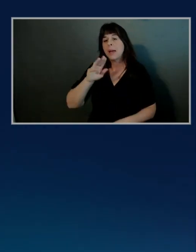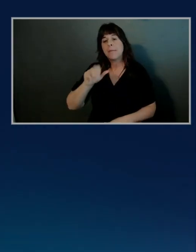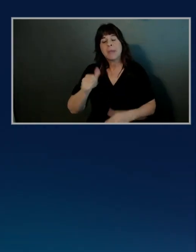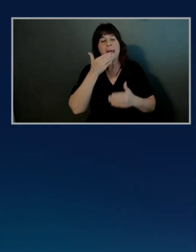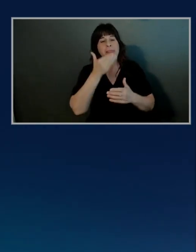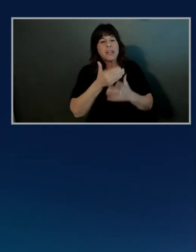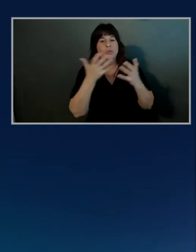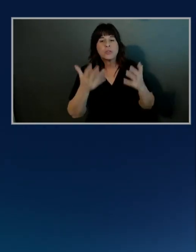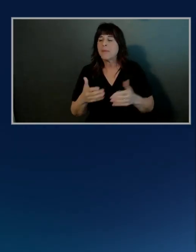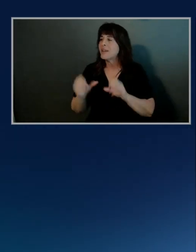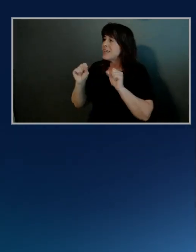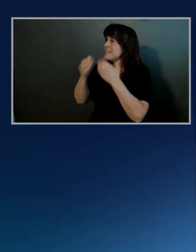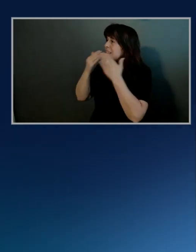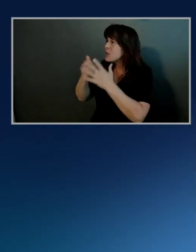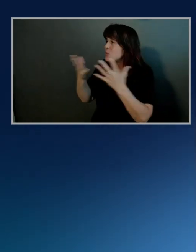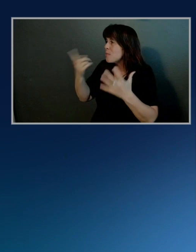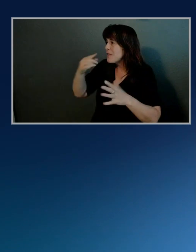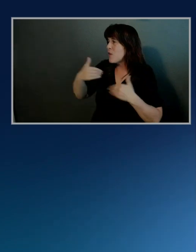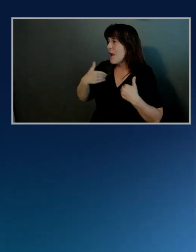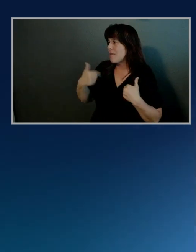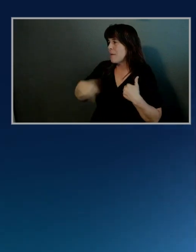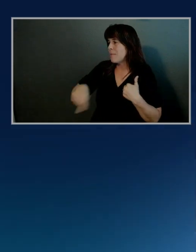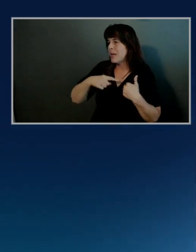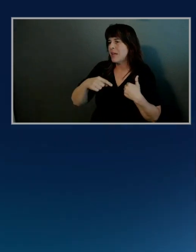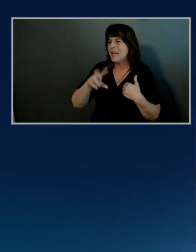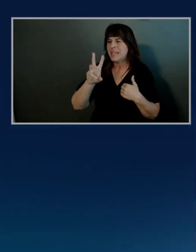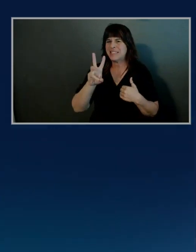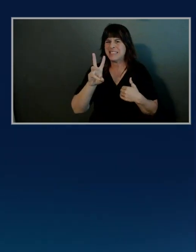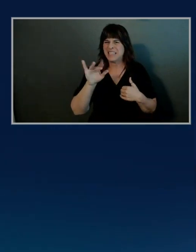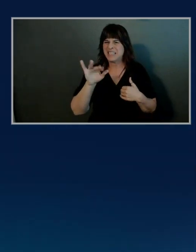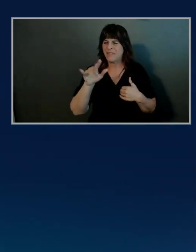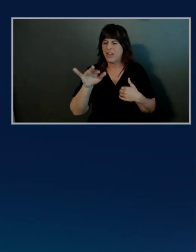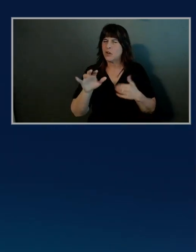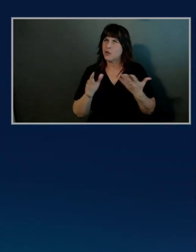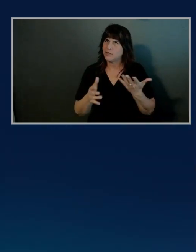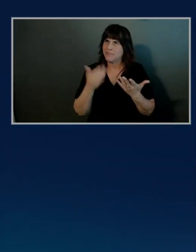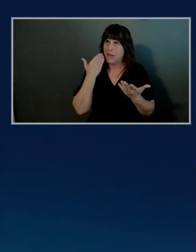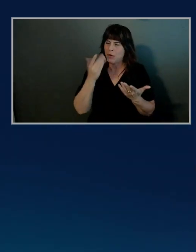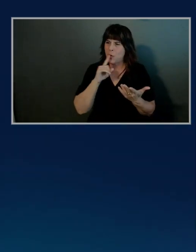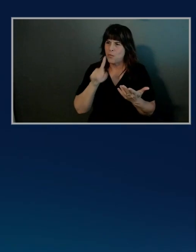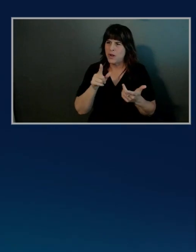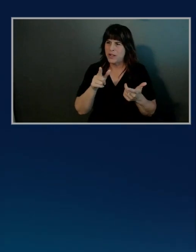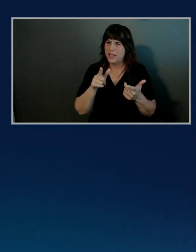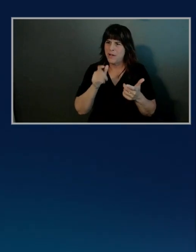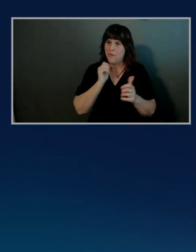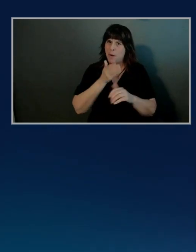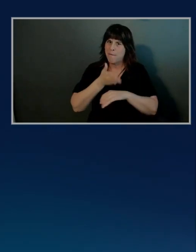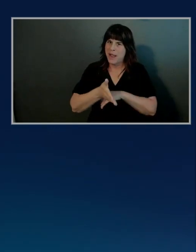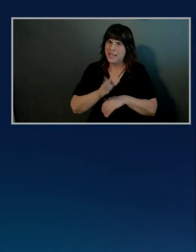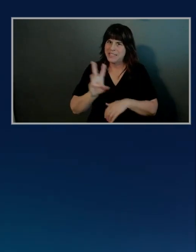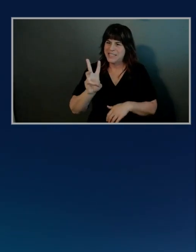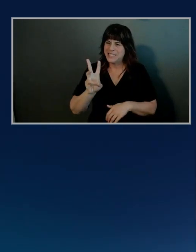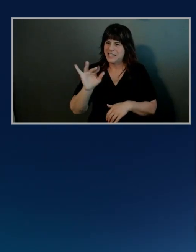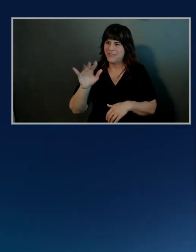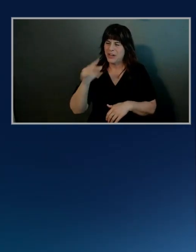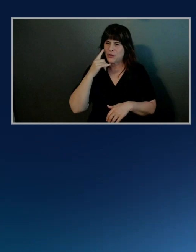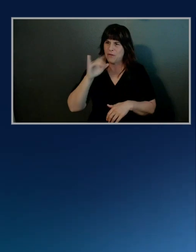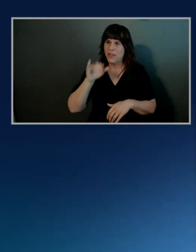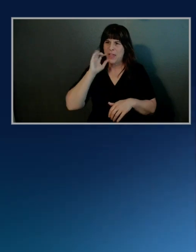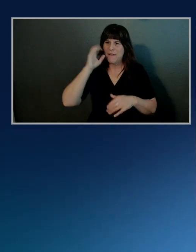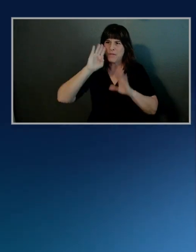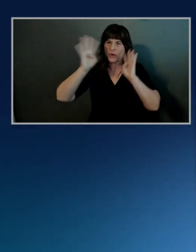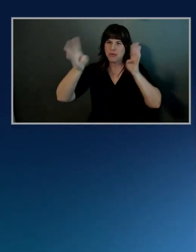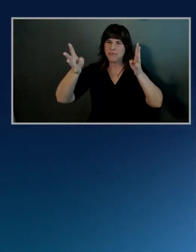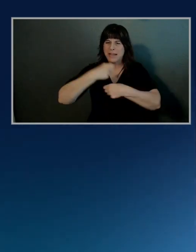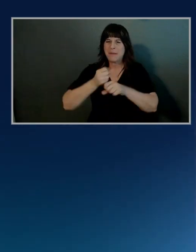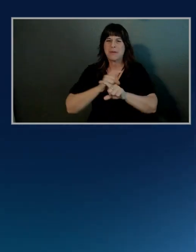you so much for having me. Yeah, people mentioned 6 fingers. I think I don't know if we're past the 6 fingers on generated images, but you know it's